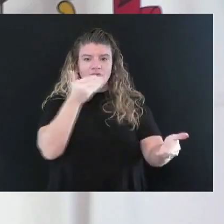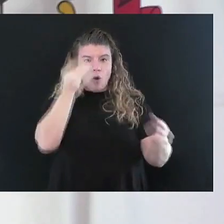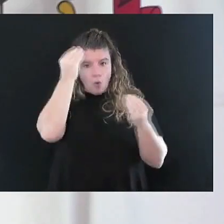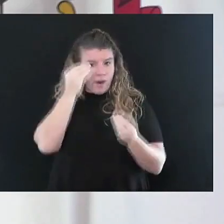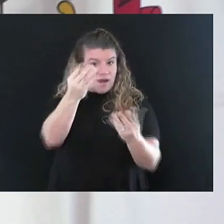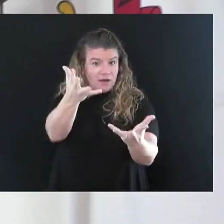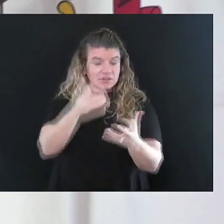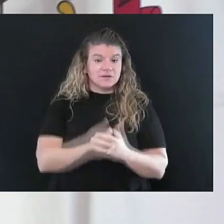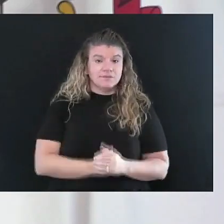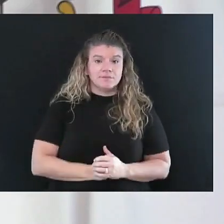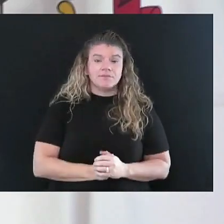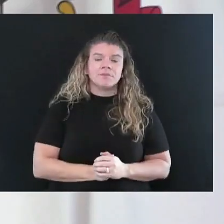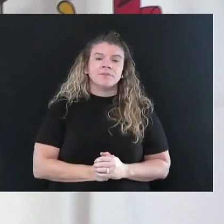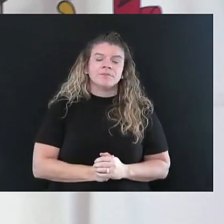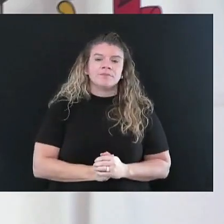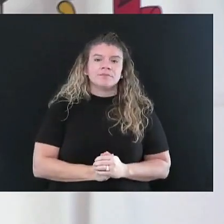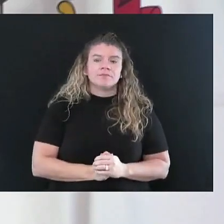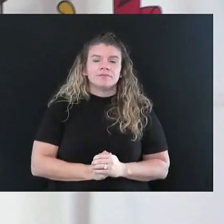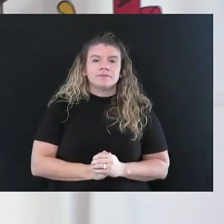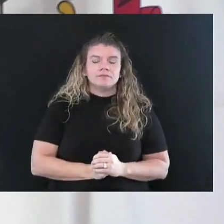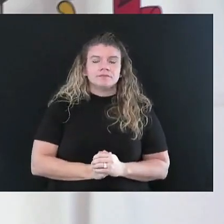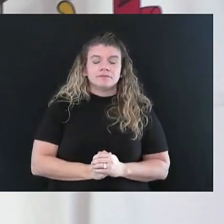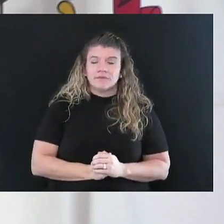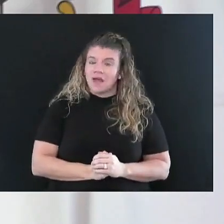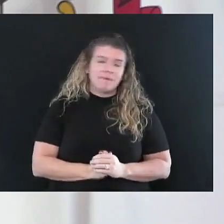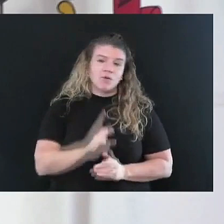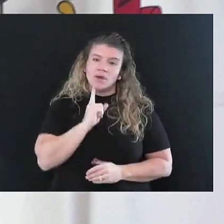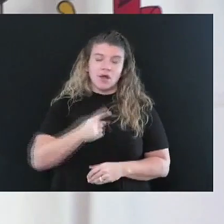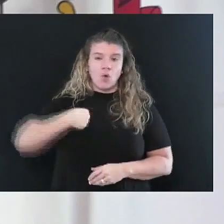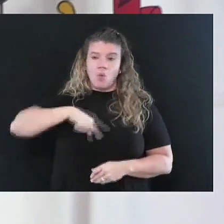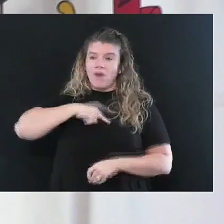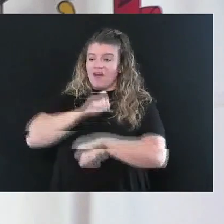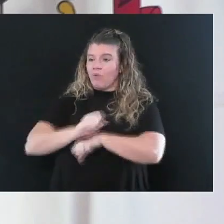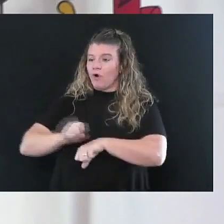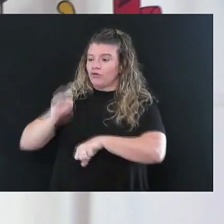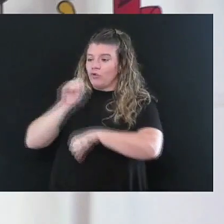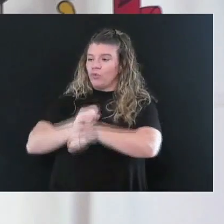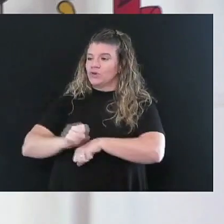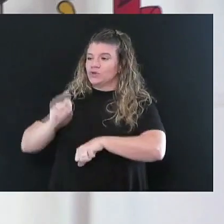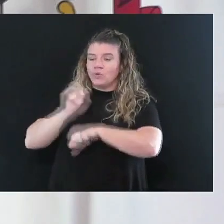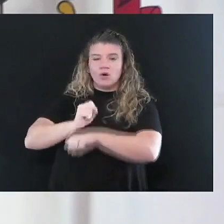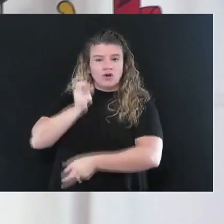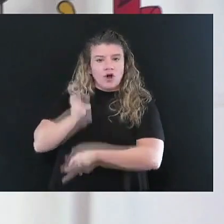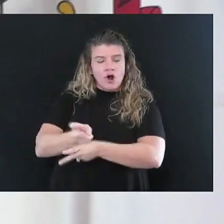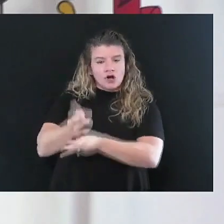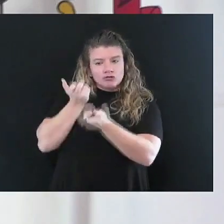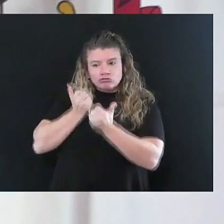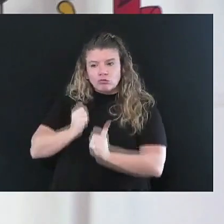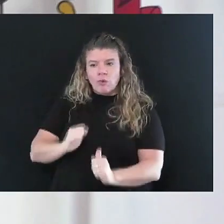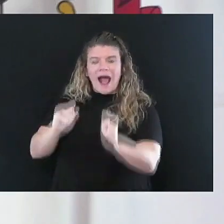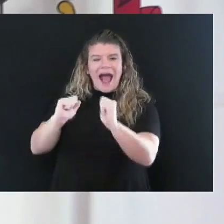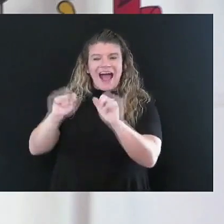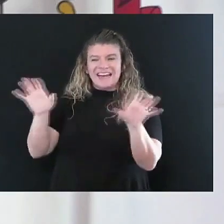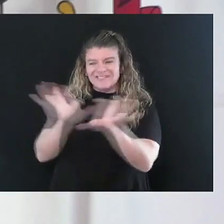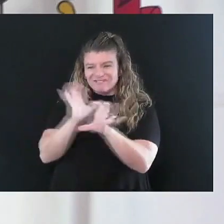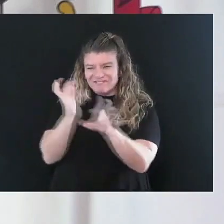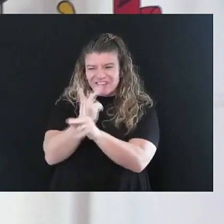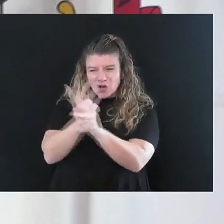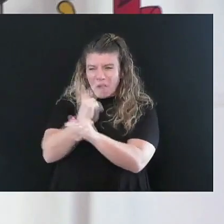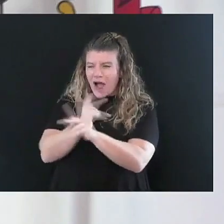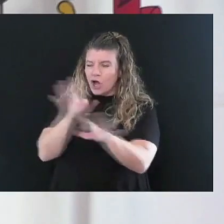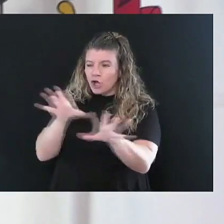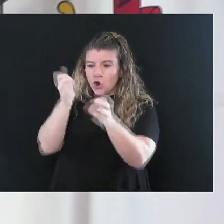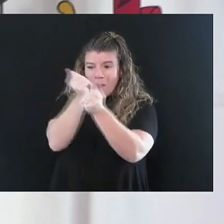Now, we have tried upon tried to do all we possibly